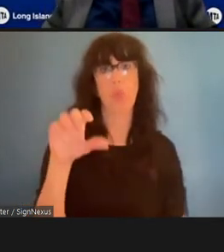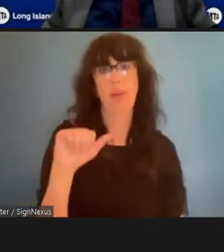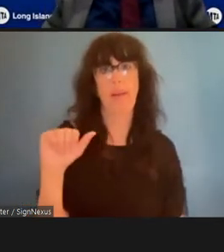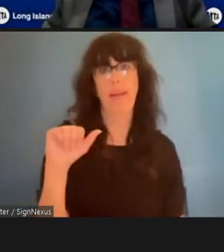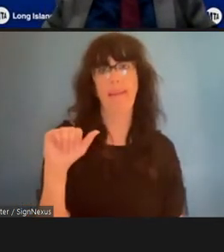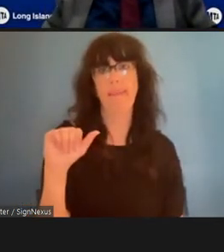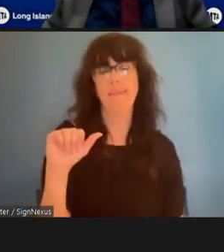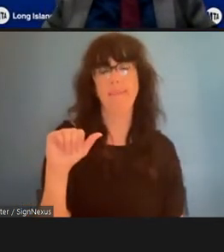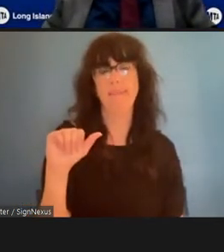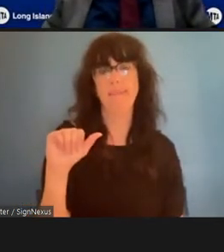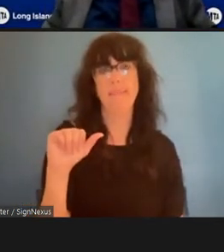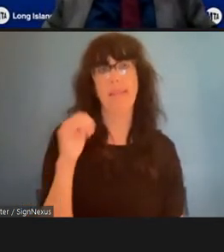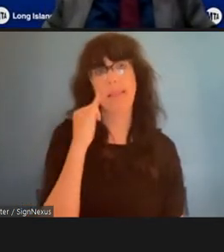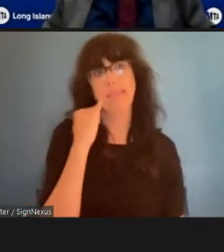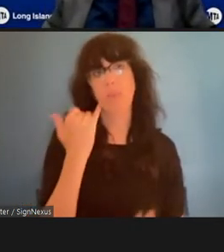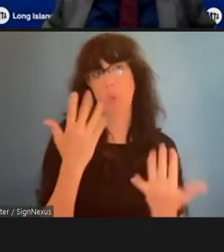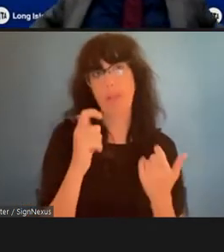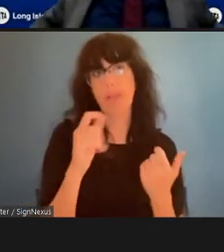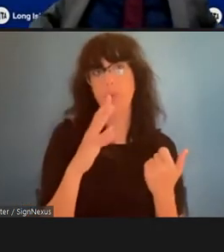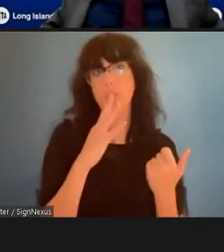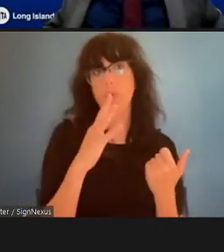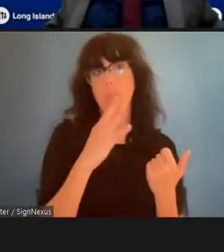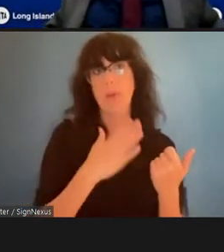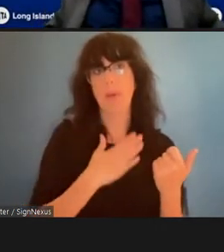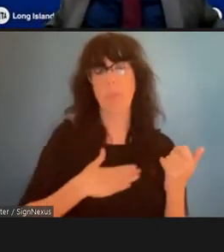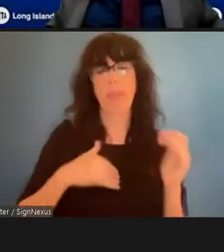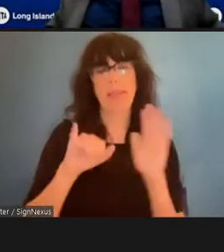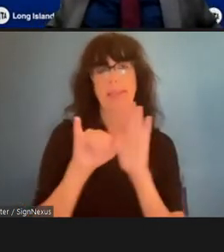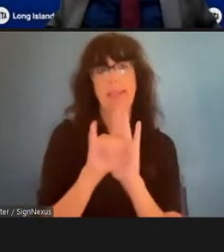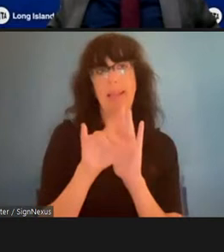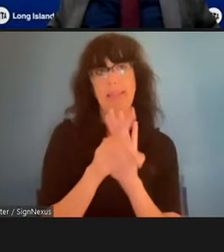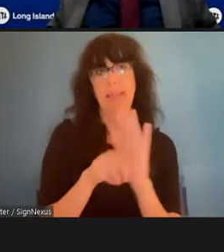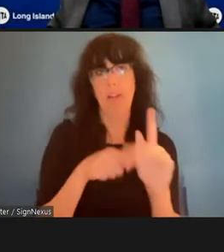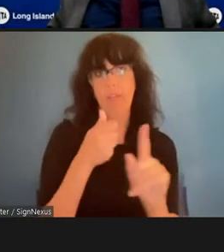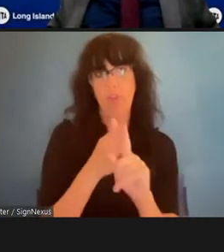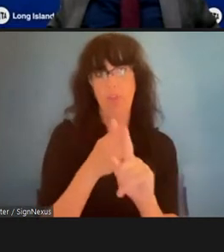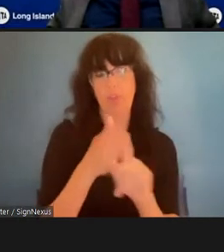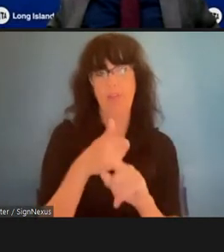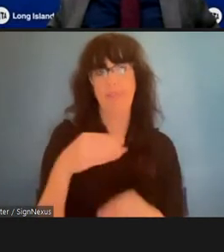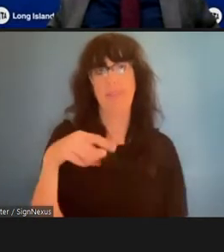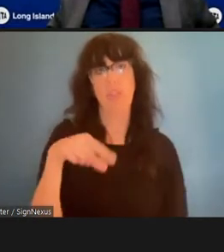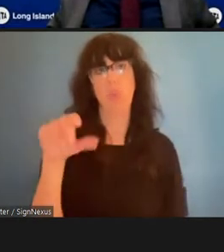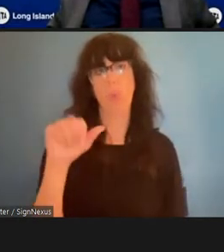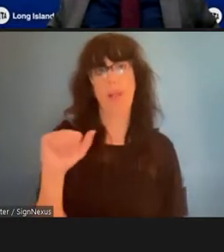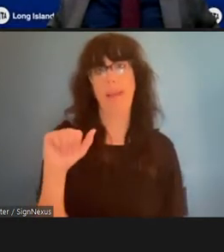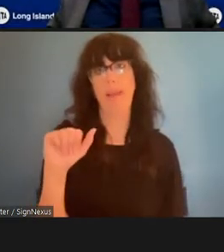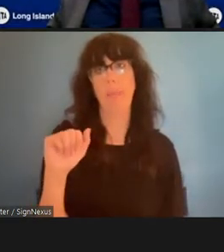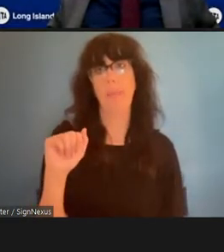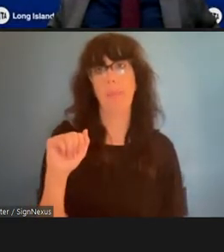again if you're waiting to speak please identify yourself in the q a function